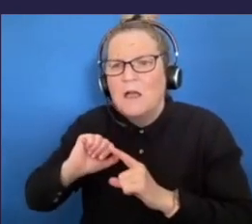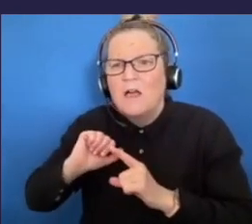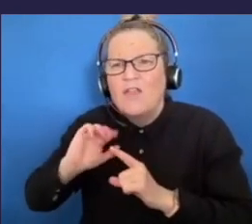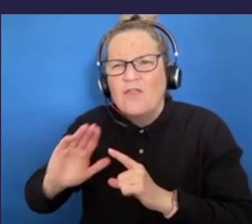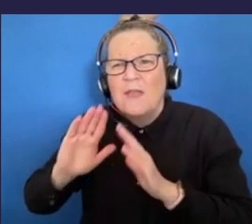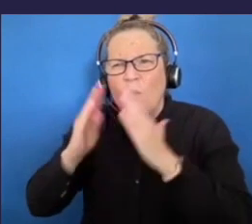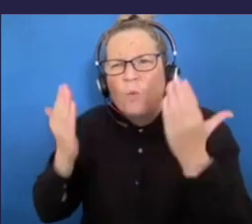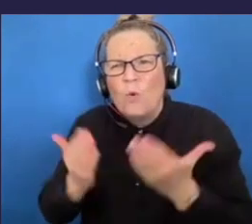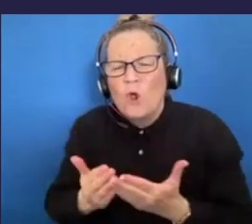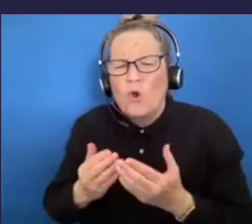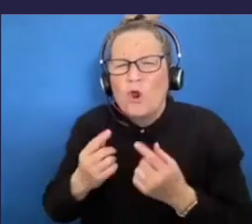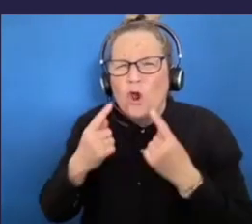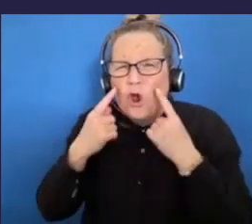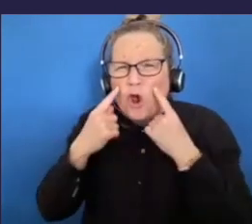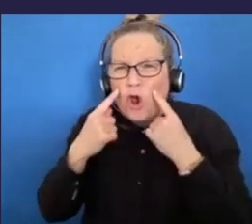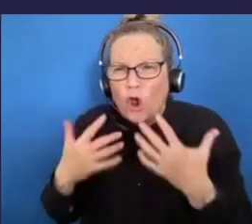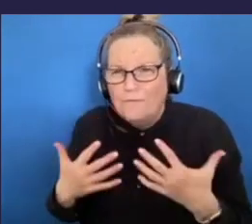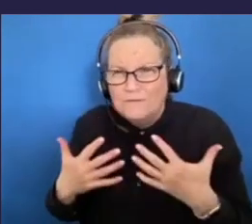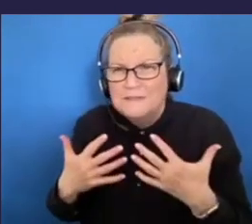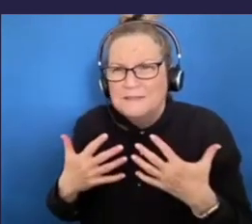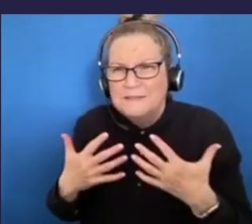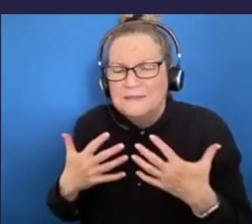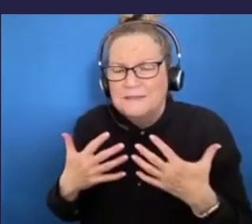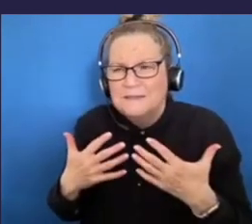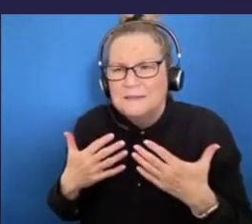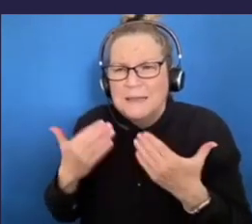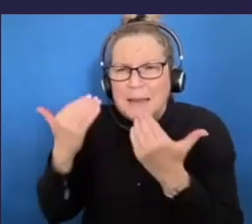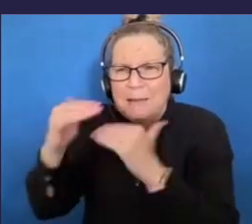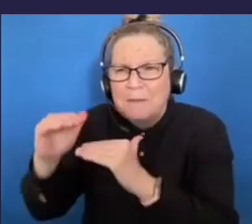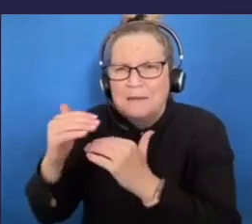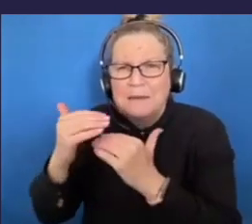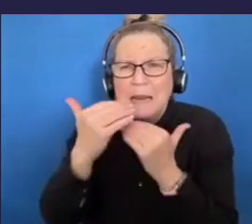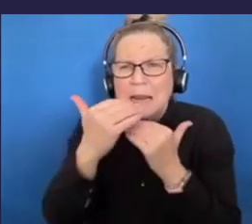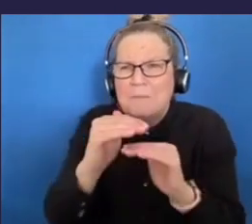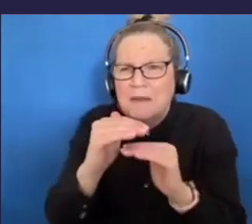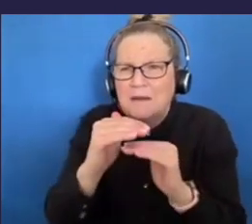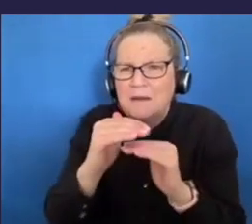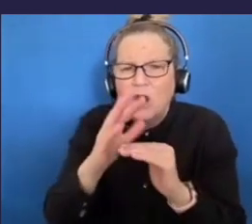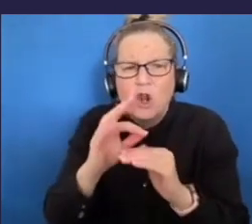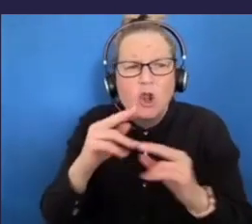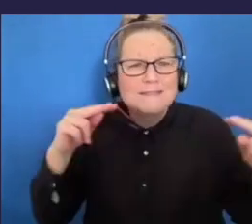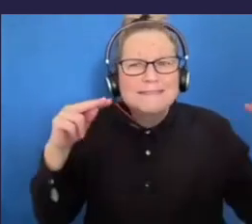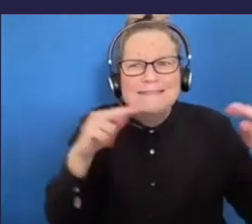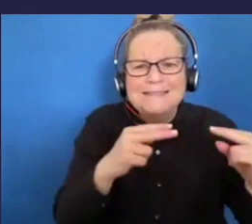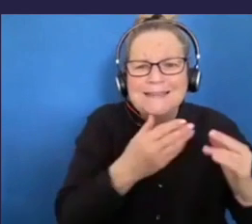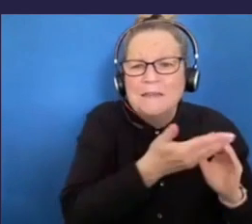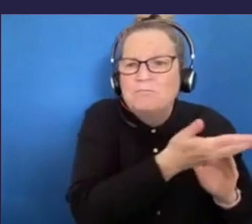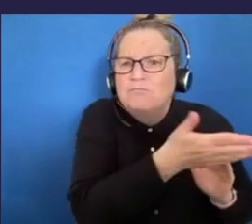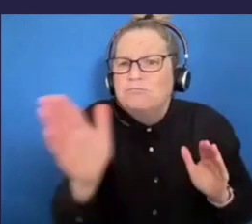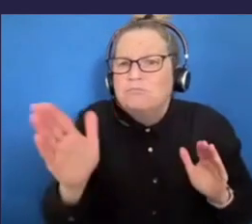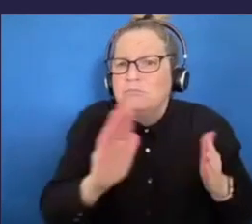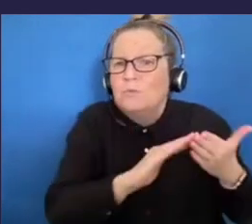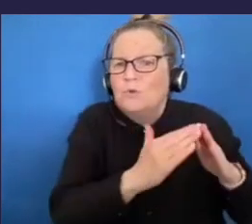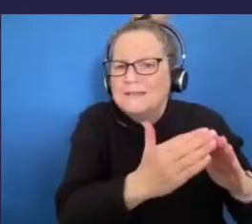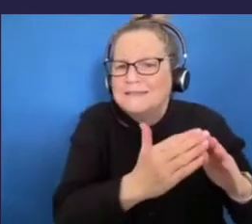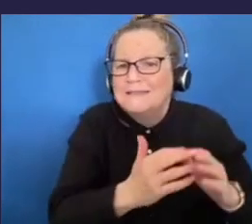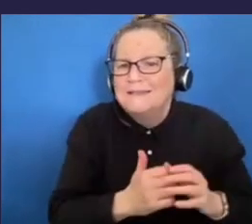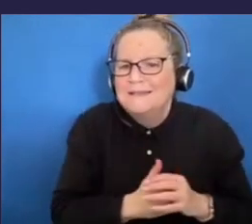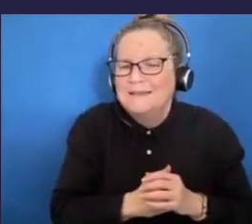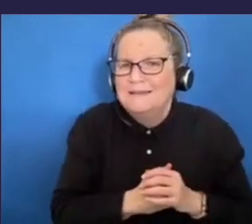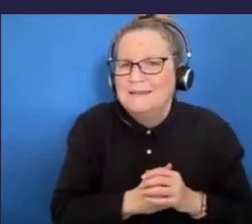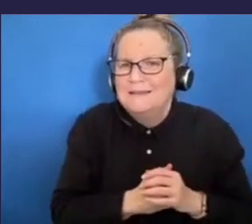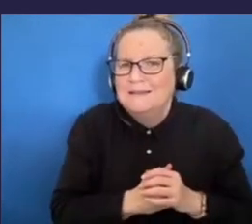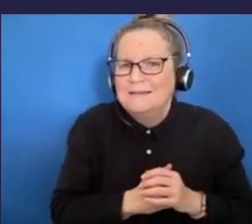closed off for at least part of their day from the rest of us. And so they spend almost all of their